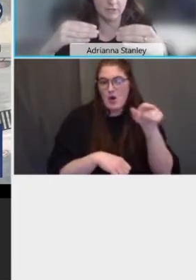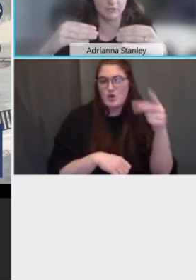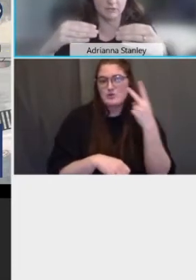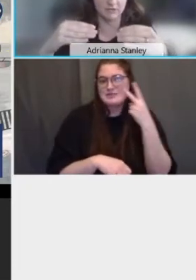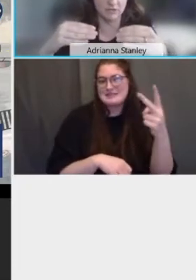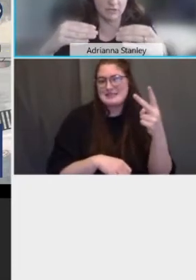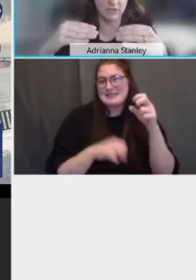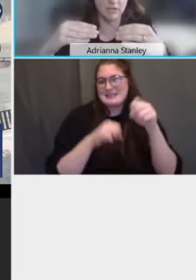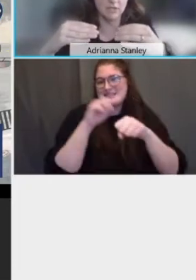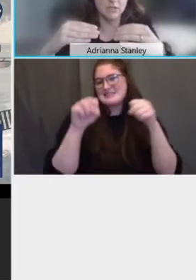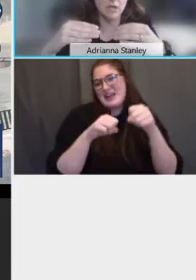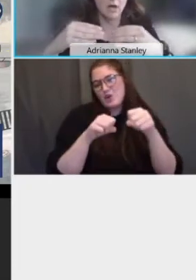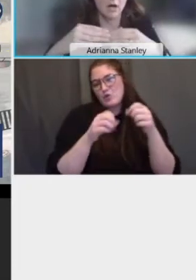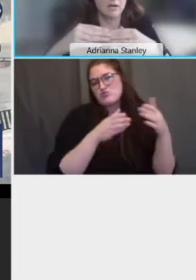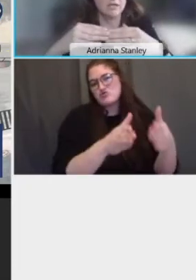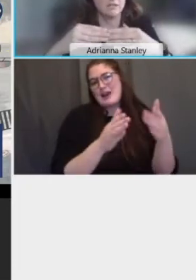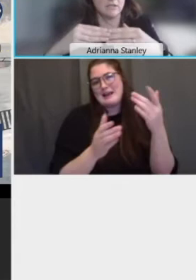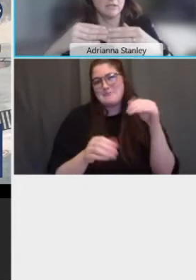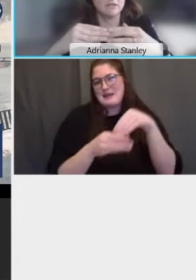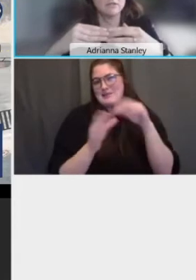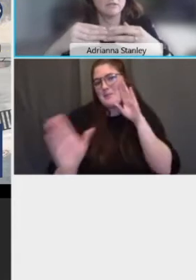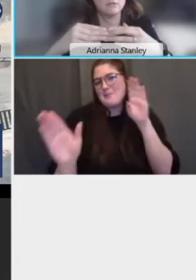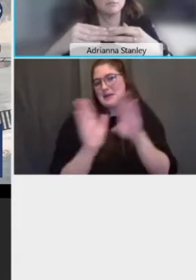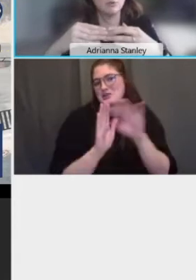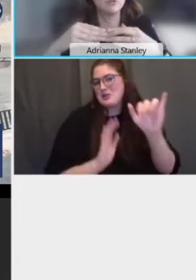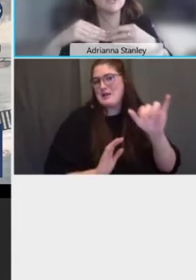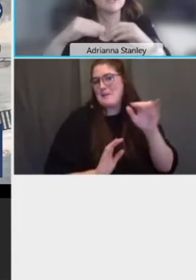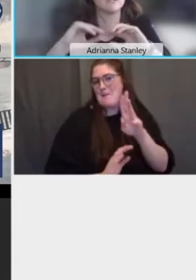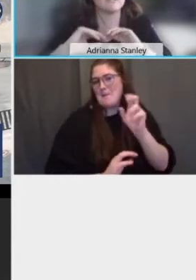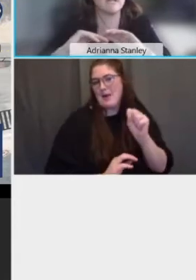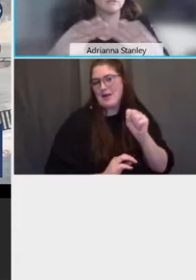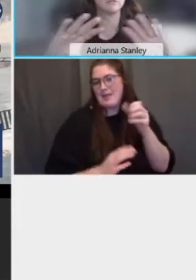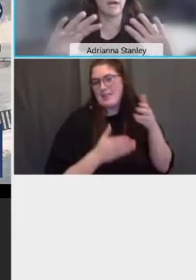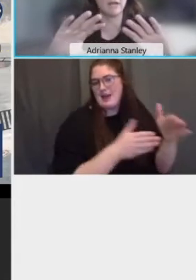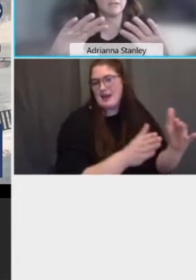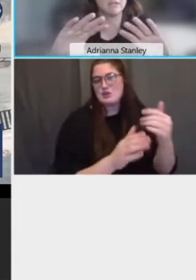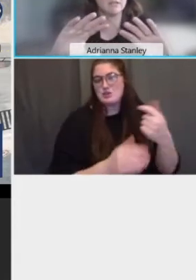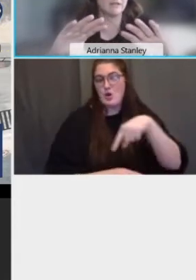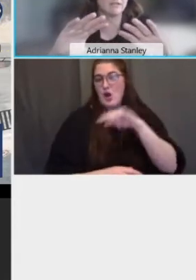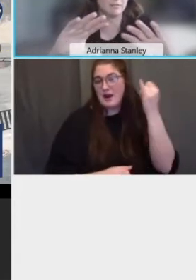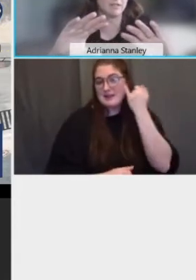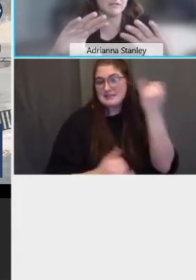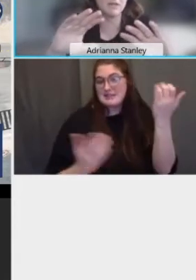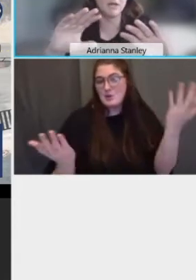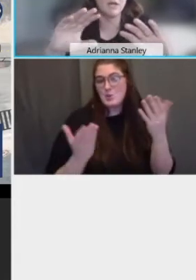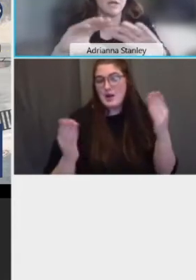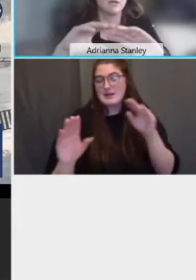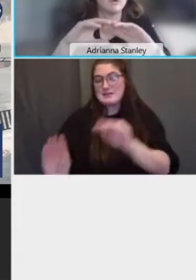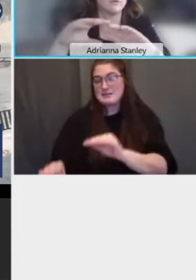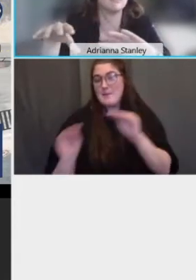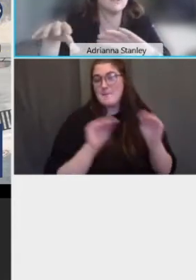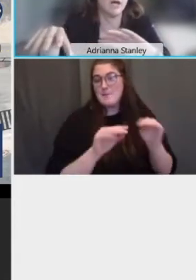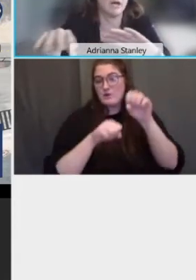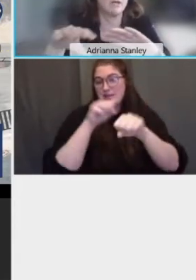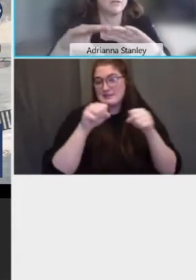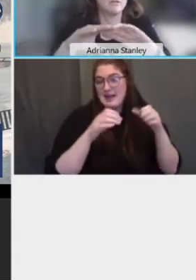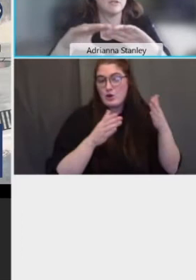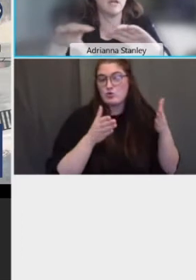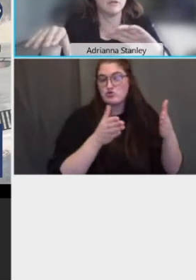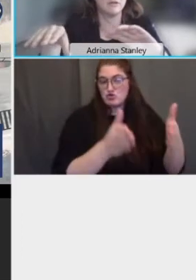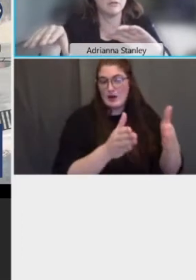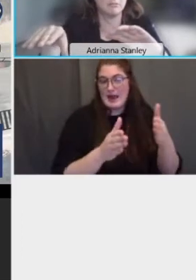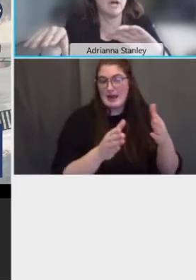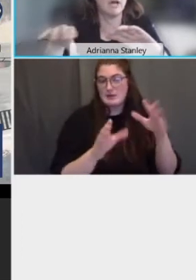in this picture, essentially. Our idea is to push the cycle track into that space and run it